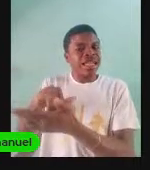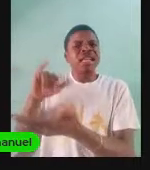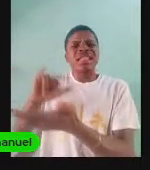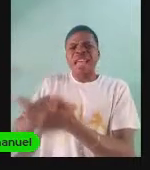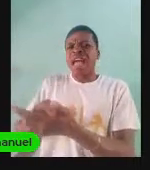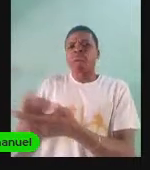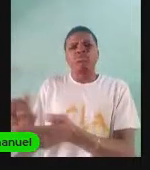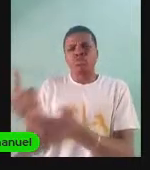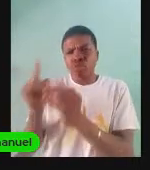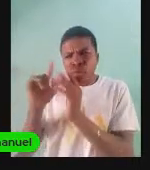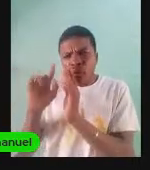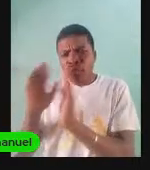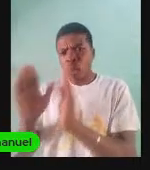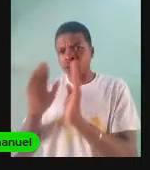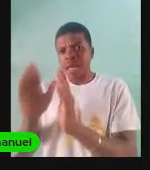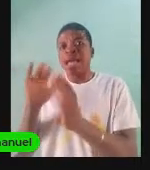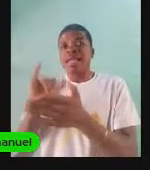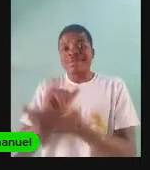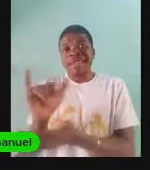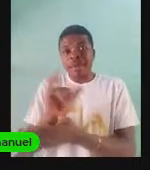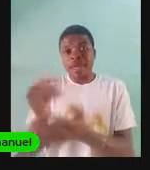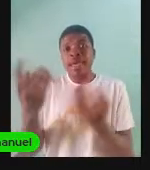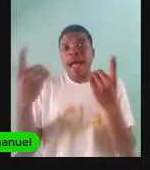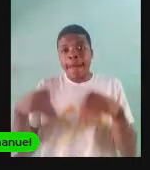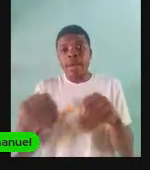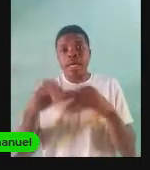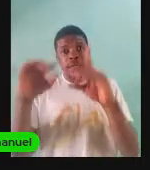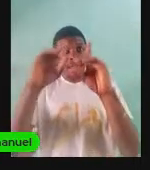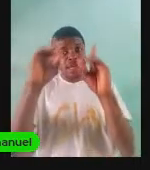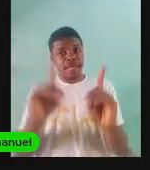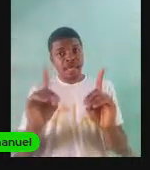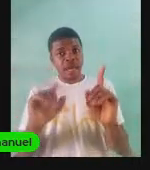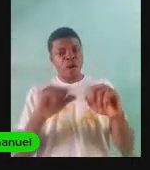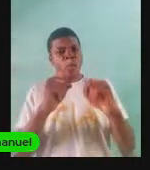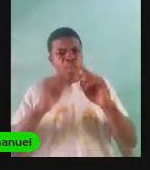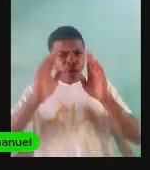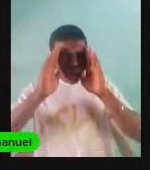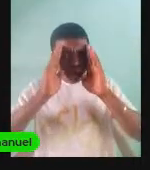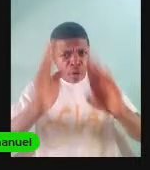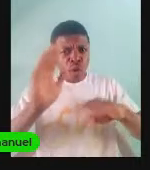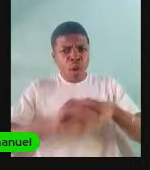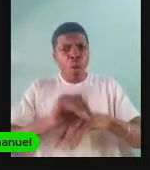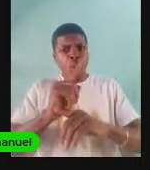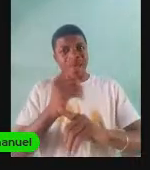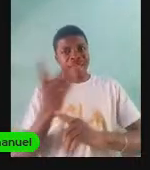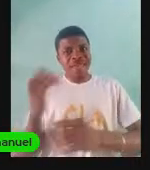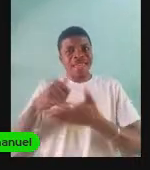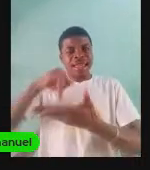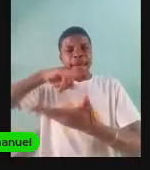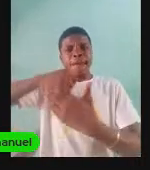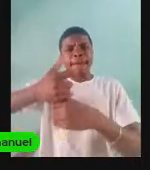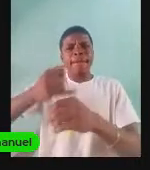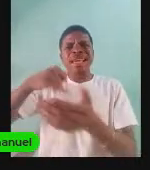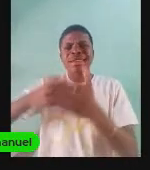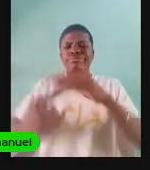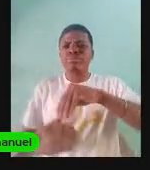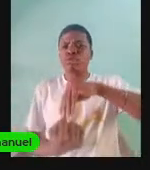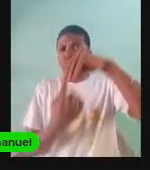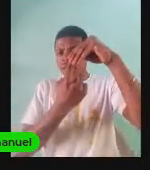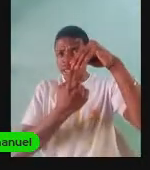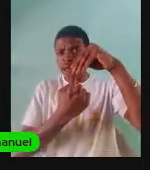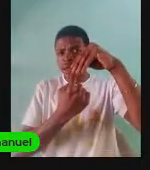what happens in design. When you focus on one thing, it makes it stand out. There is emphasis. You emphasize more on it, and it becomes